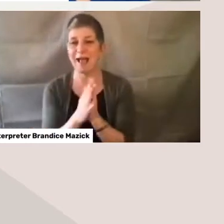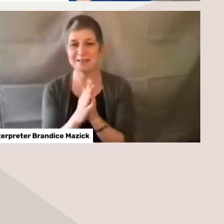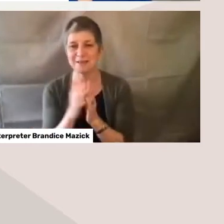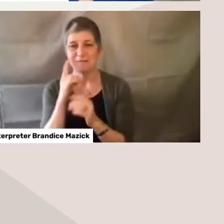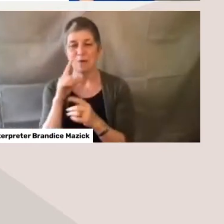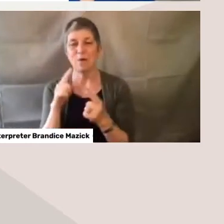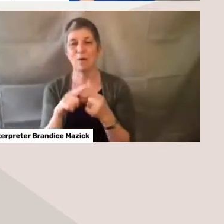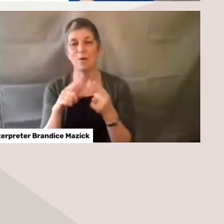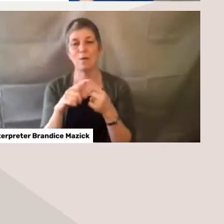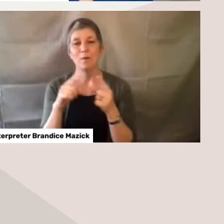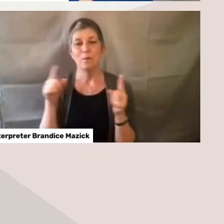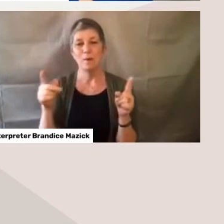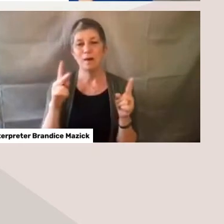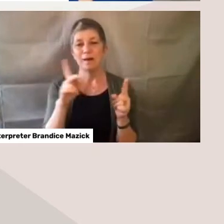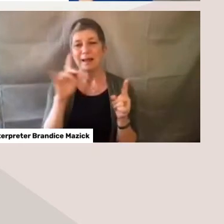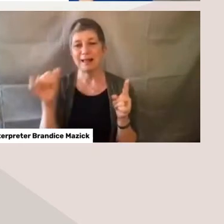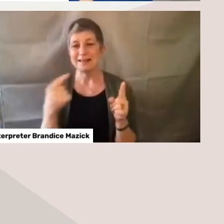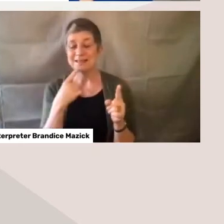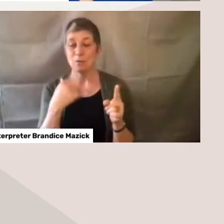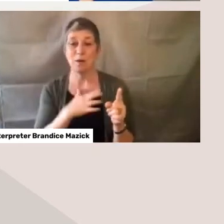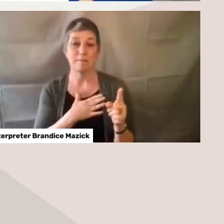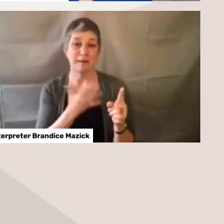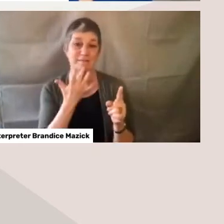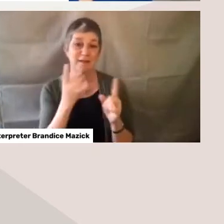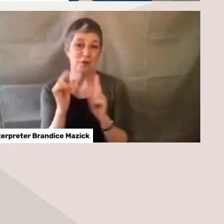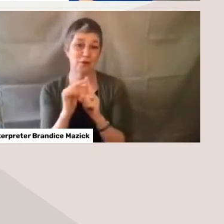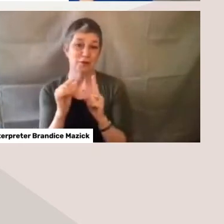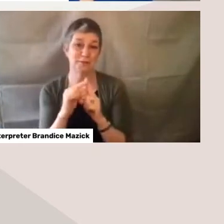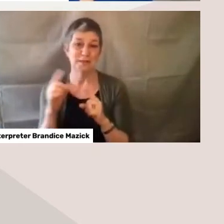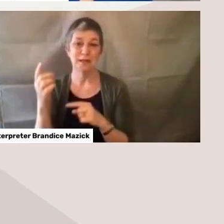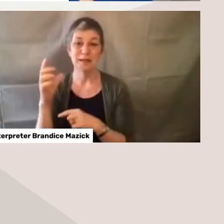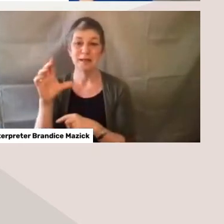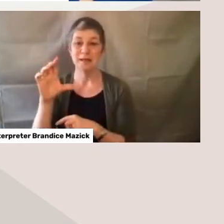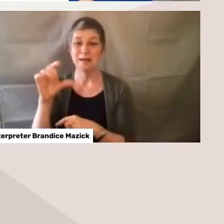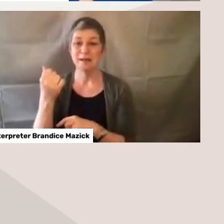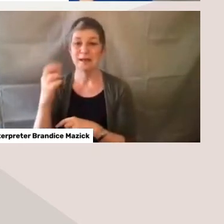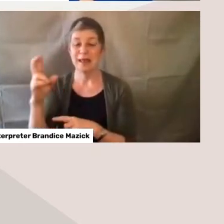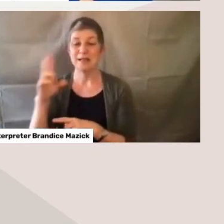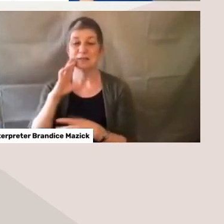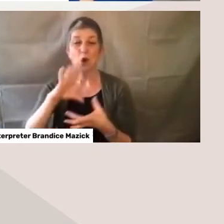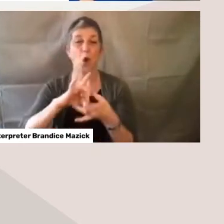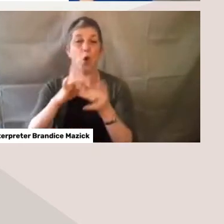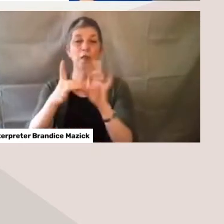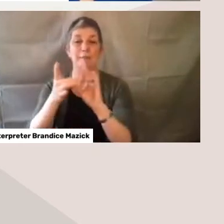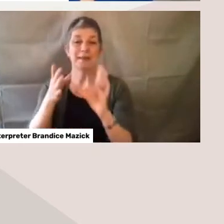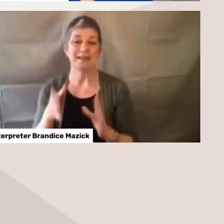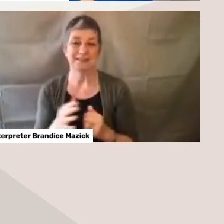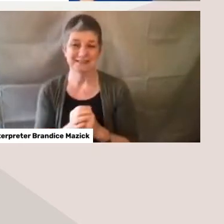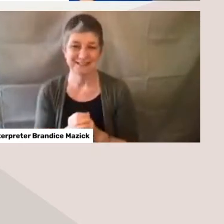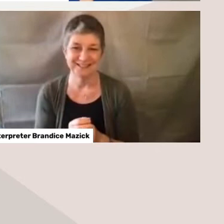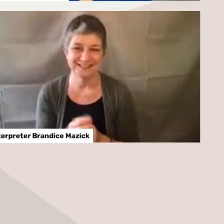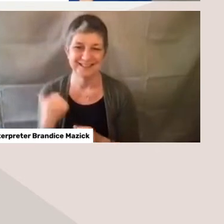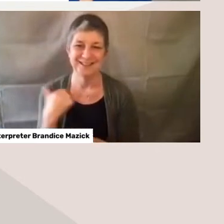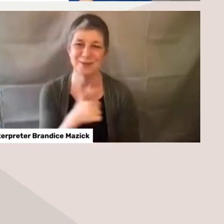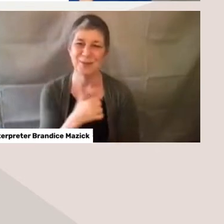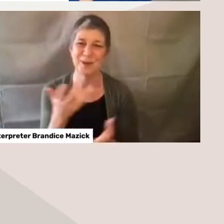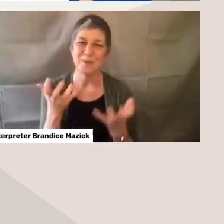what Kelly Shanahan says, and it's one of my favorite terms, cancer Olympians, right? We